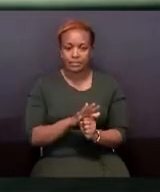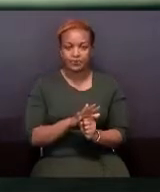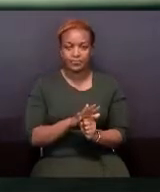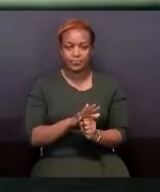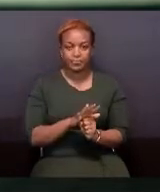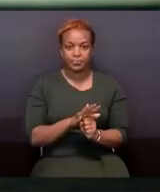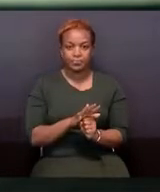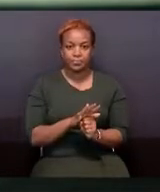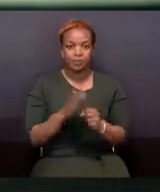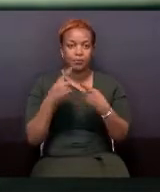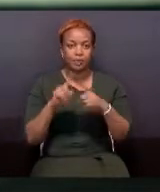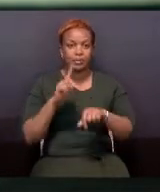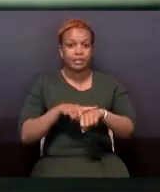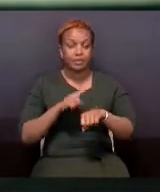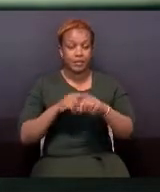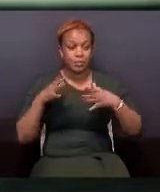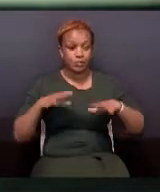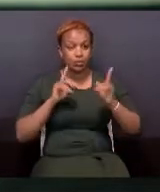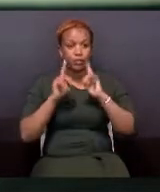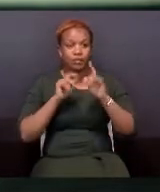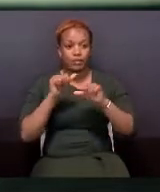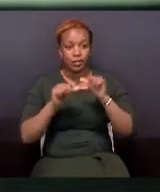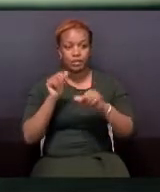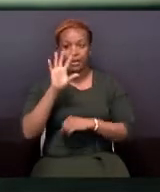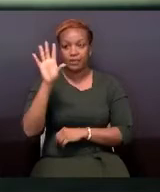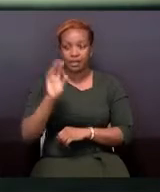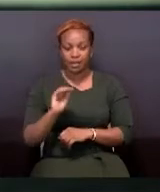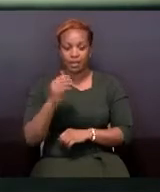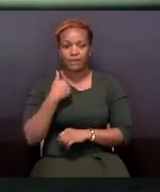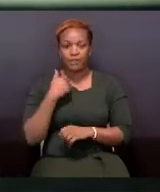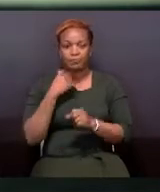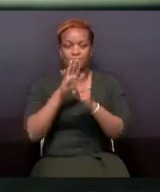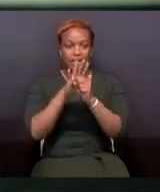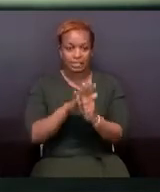In fact, when people talk about Africa being marginalized,